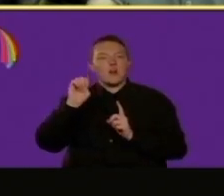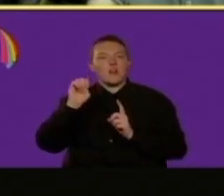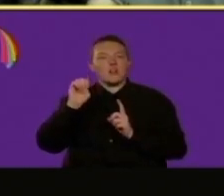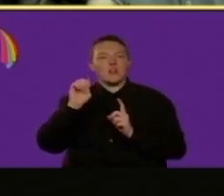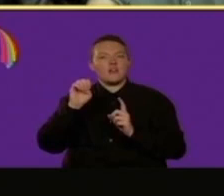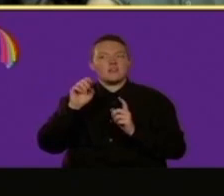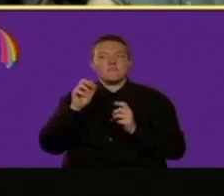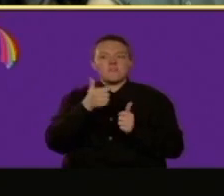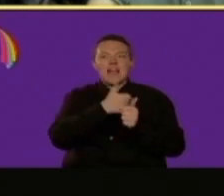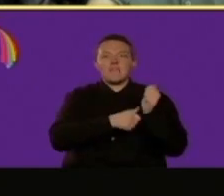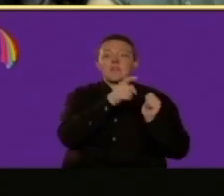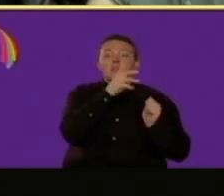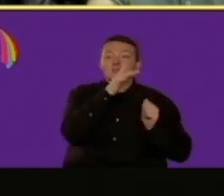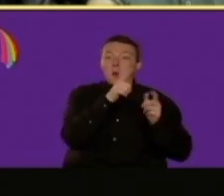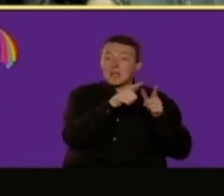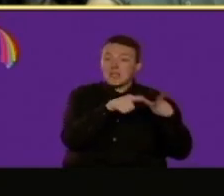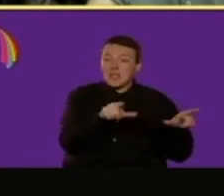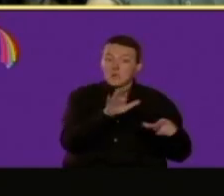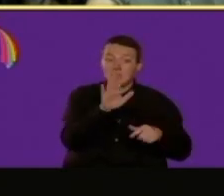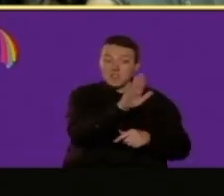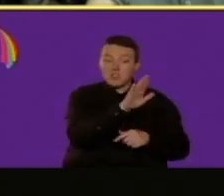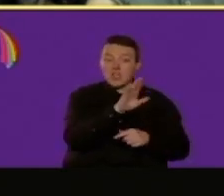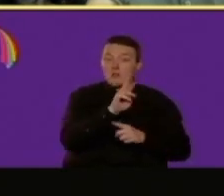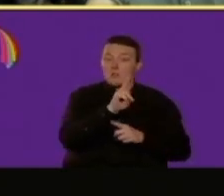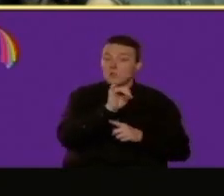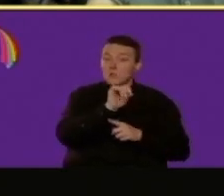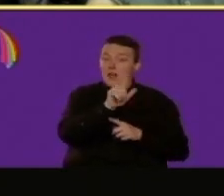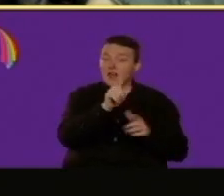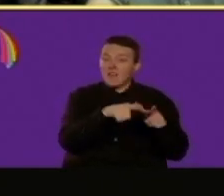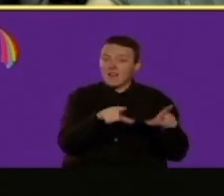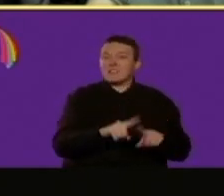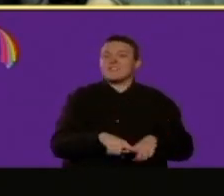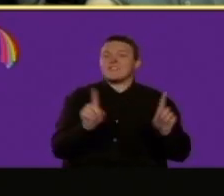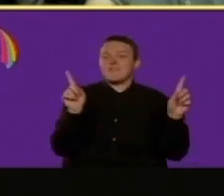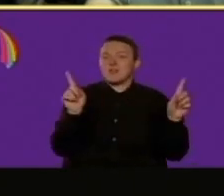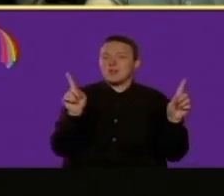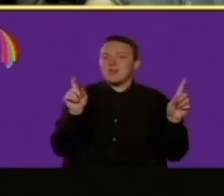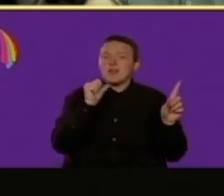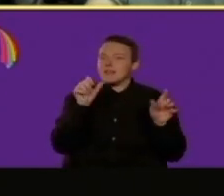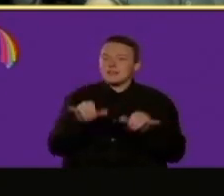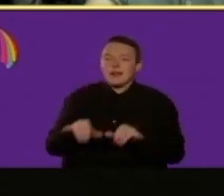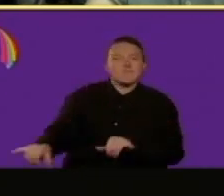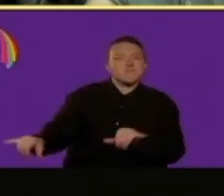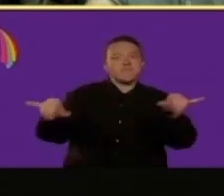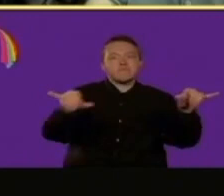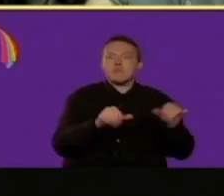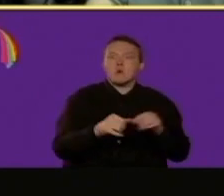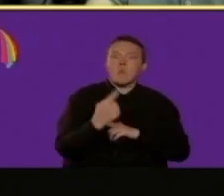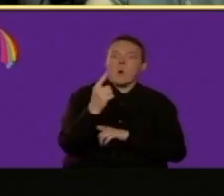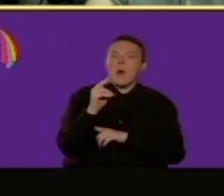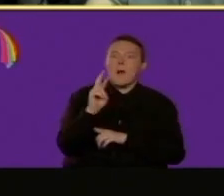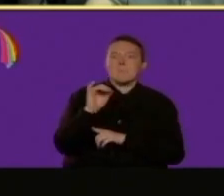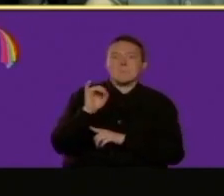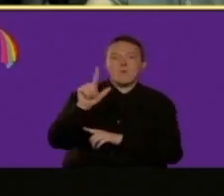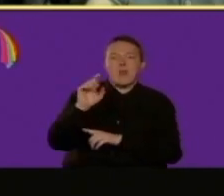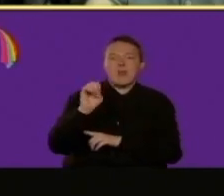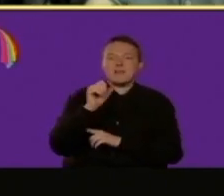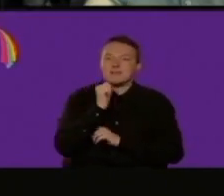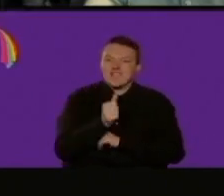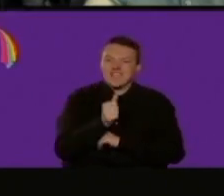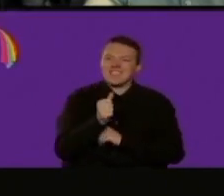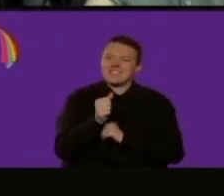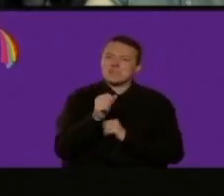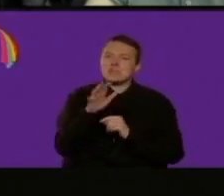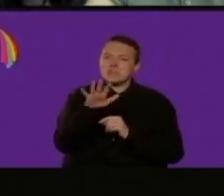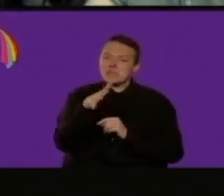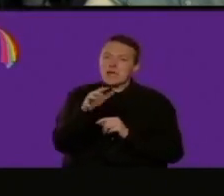time. So, with all of the knowledge that we've acquired working with the touch sensitive Scratch Junior,